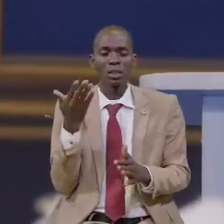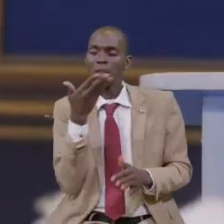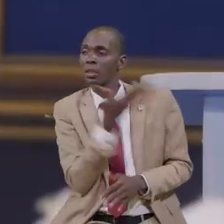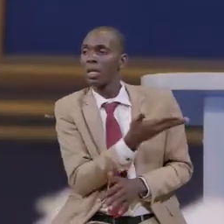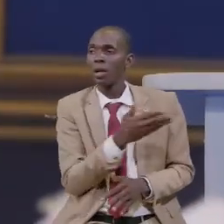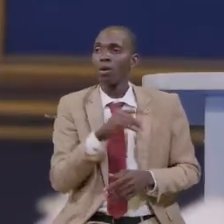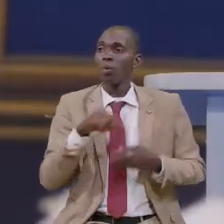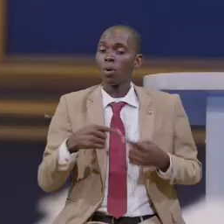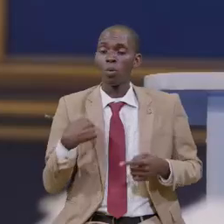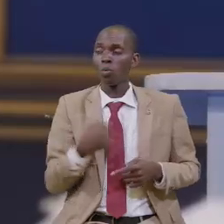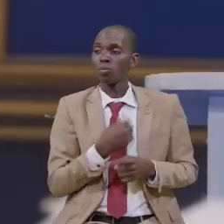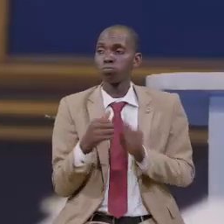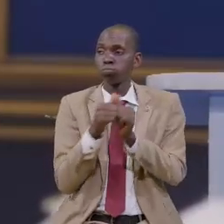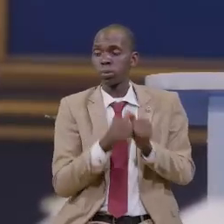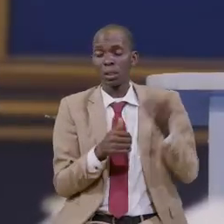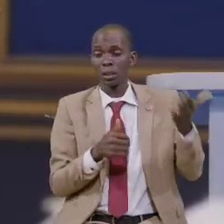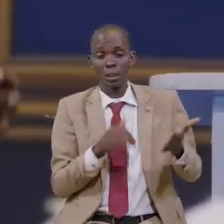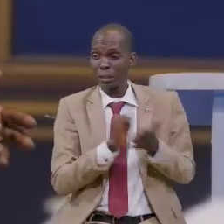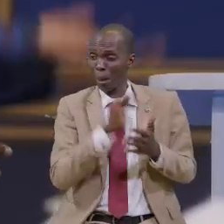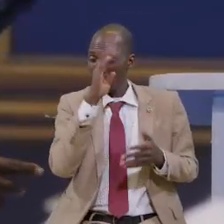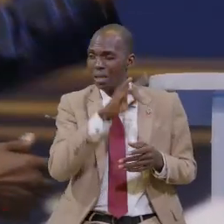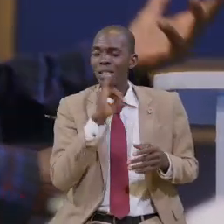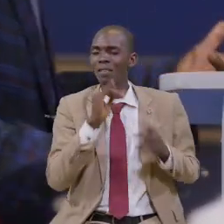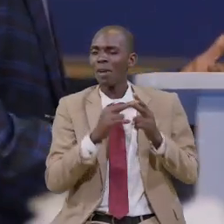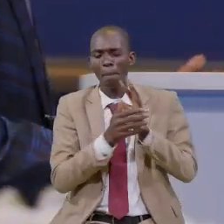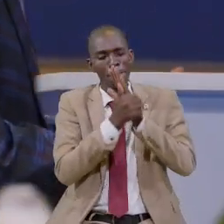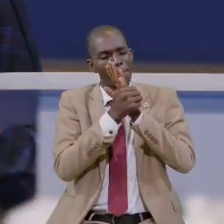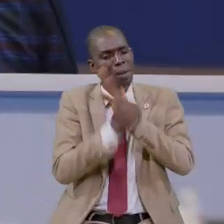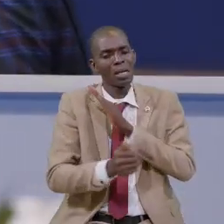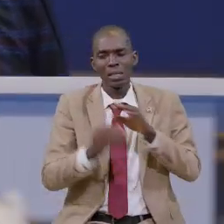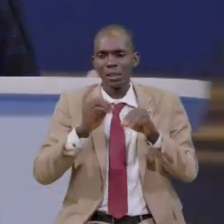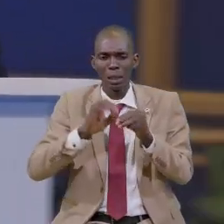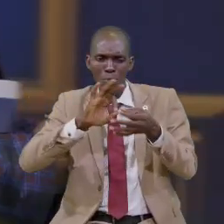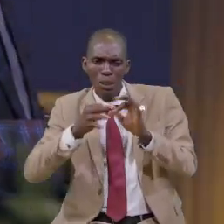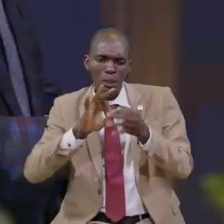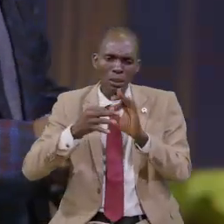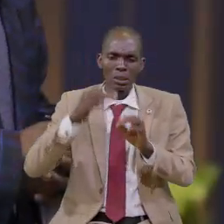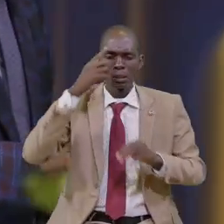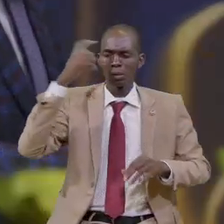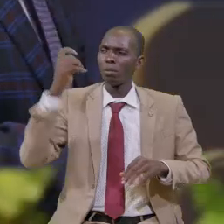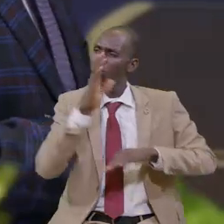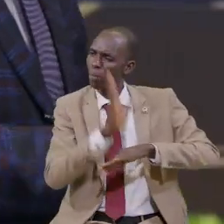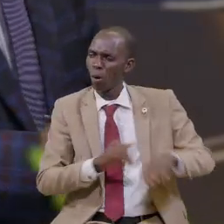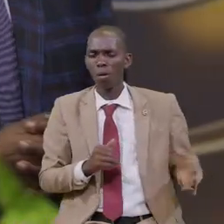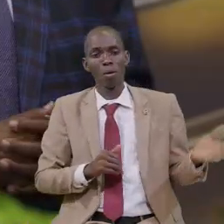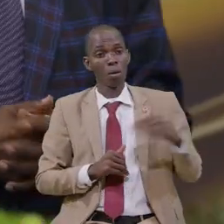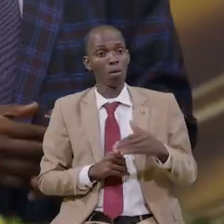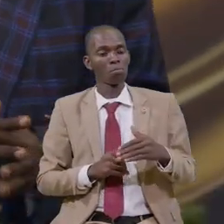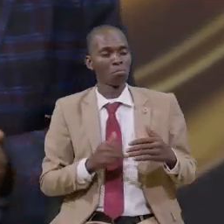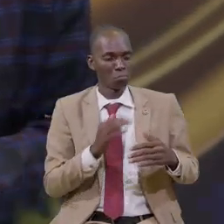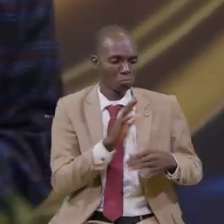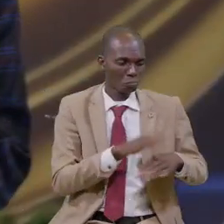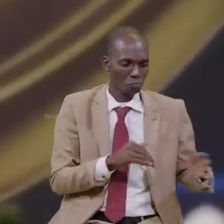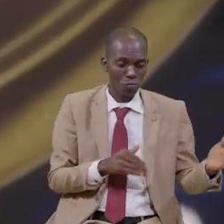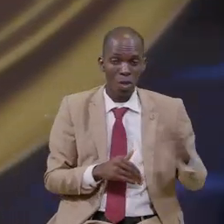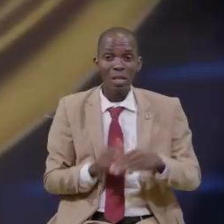man is a specialist interpreting dreams. Call him. And they called him. The time will come in your life, they will